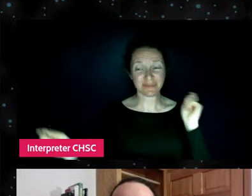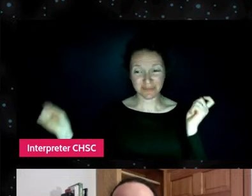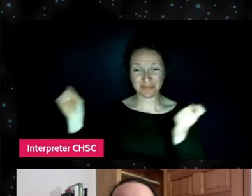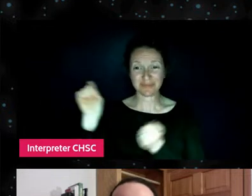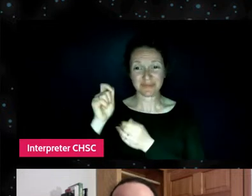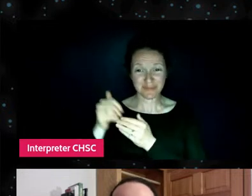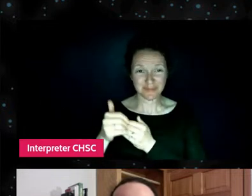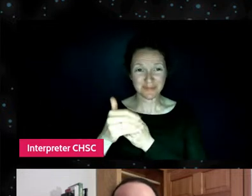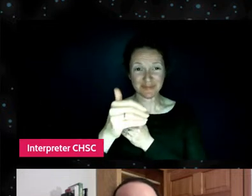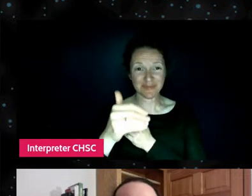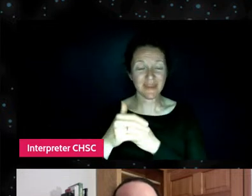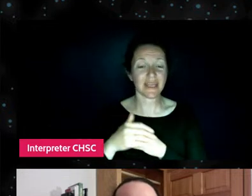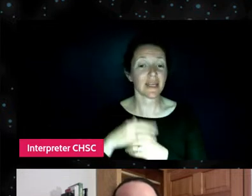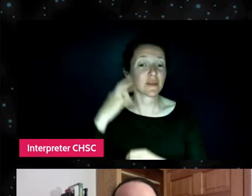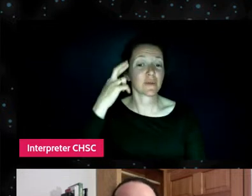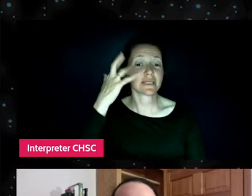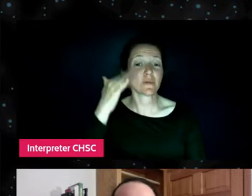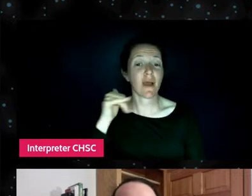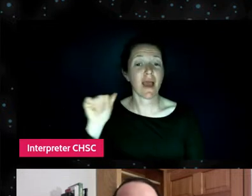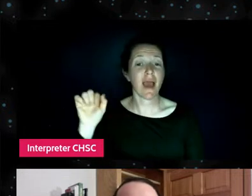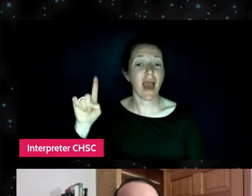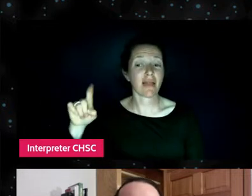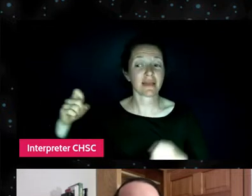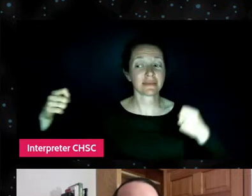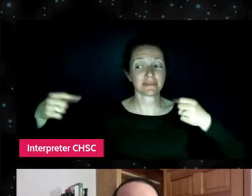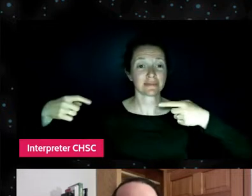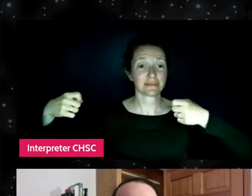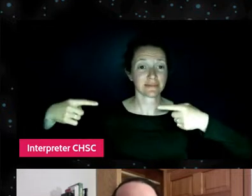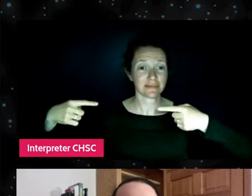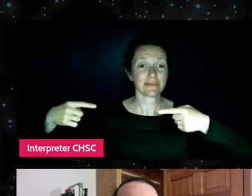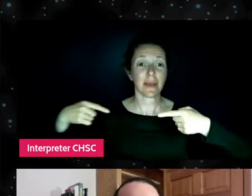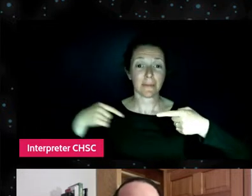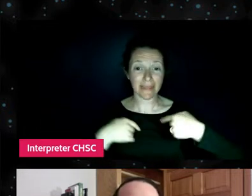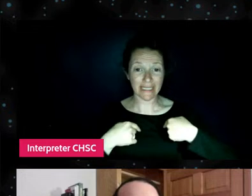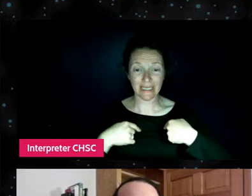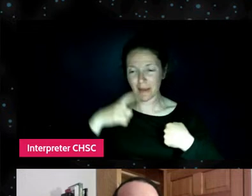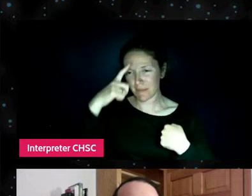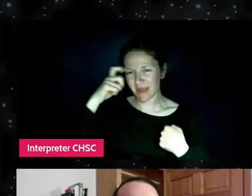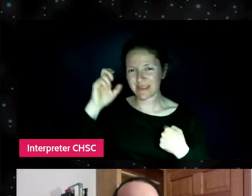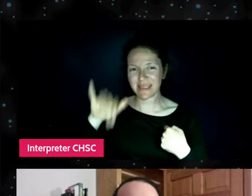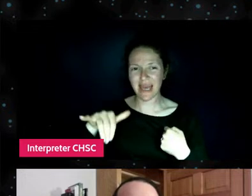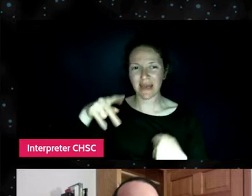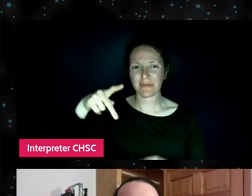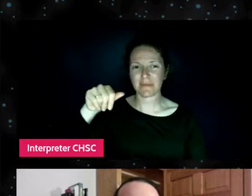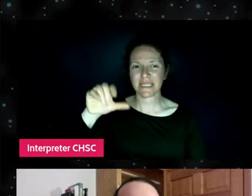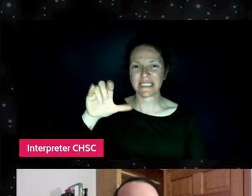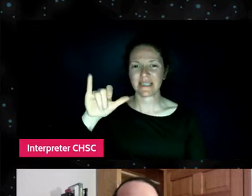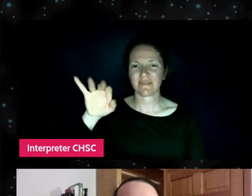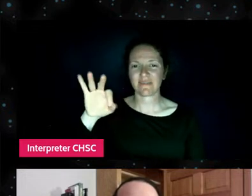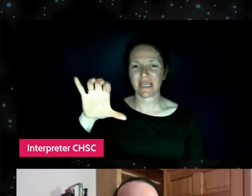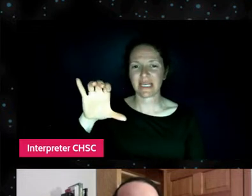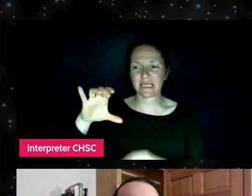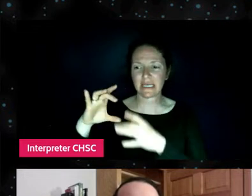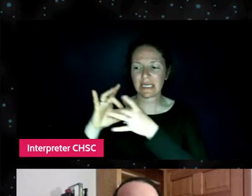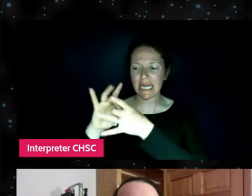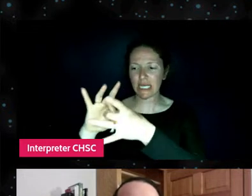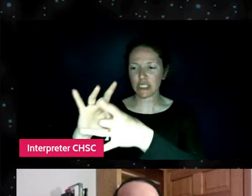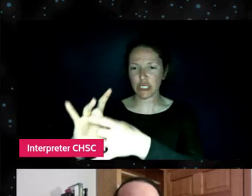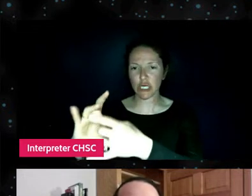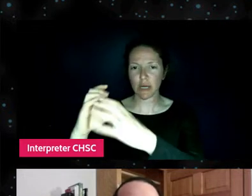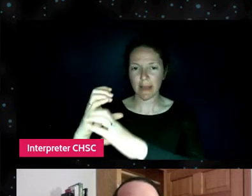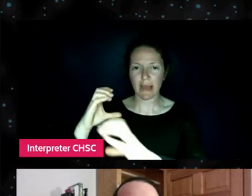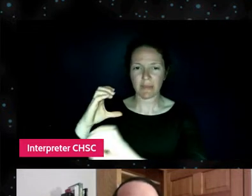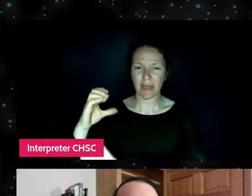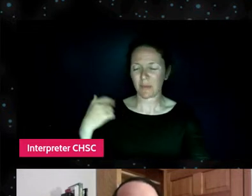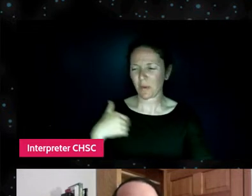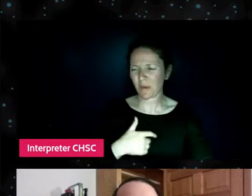the reason Alex reached out to me was, as you just heard, the Pacific Connector pipeline. So we live about an hour from each other. We're both